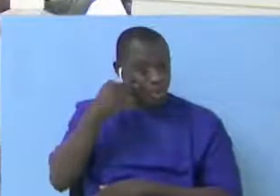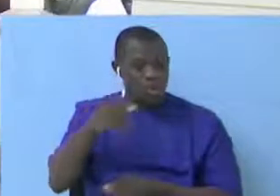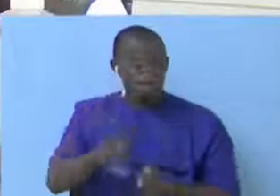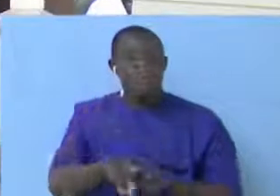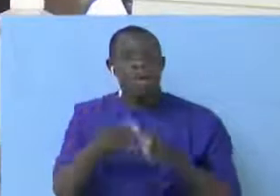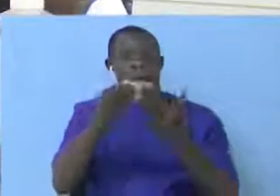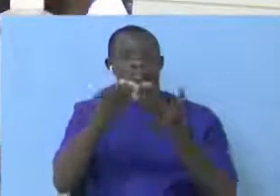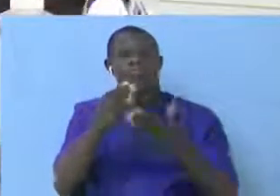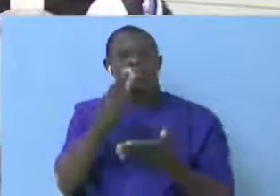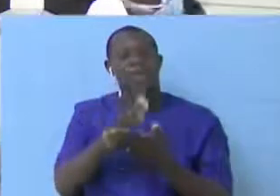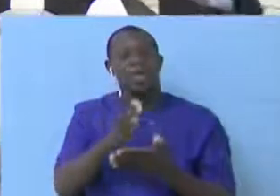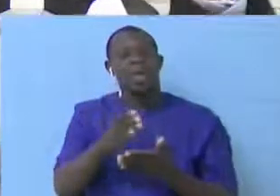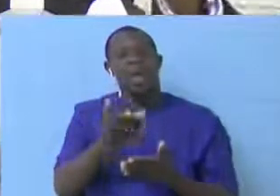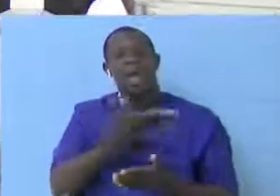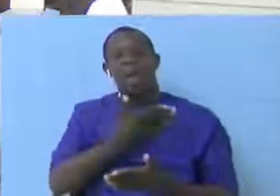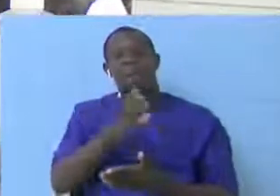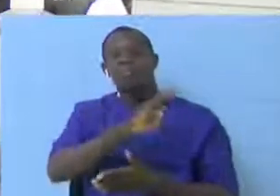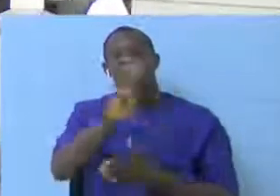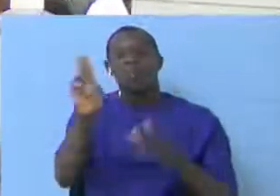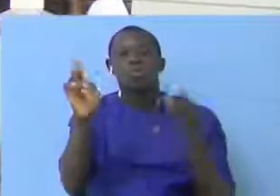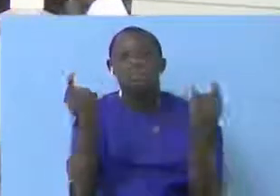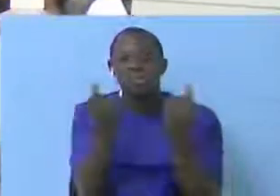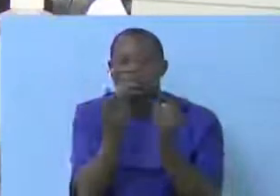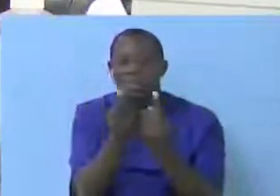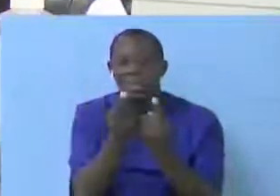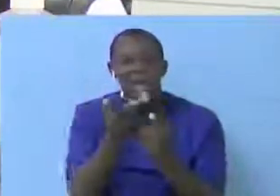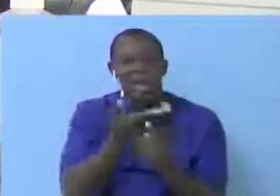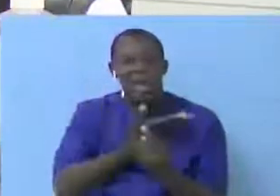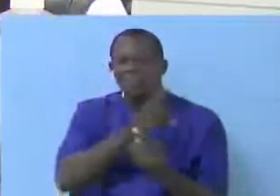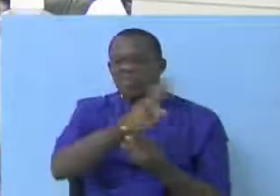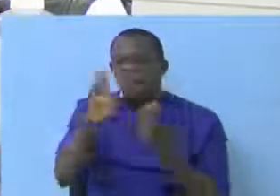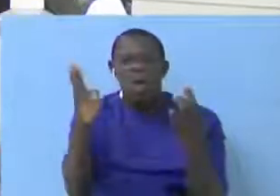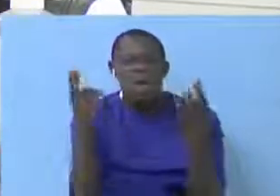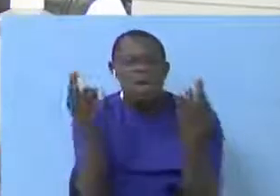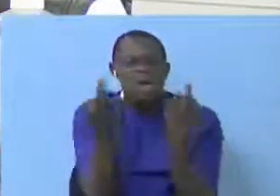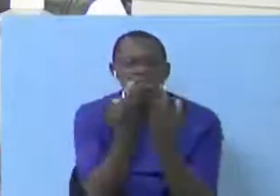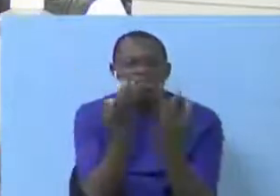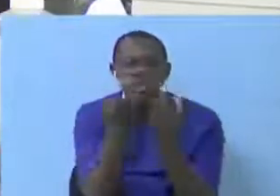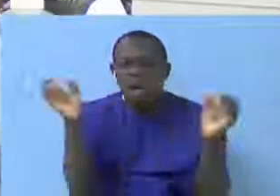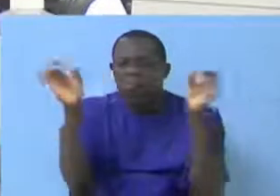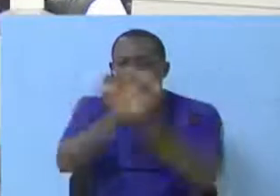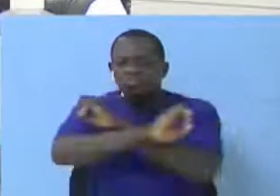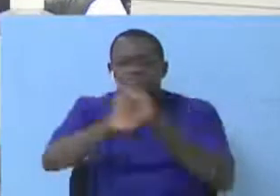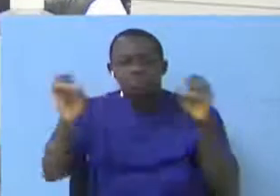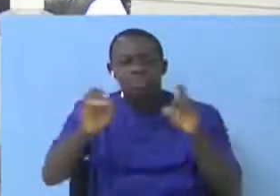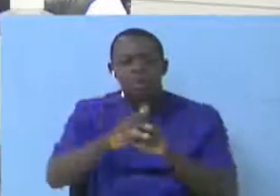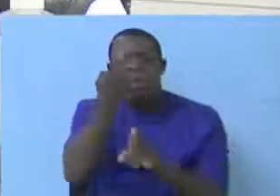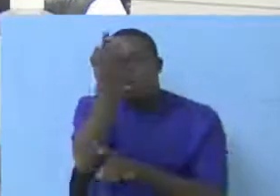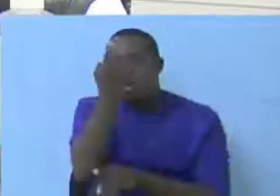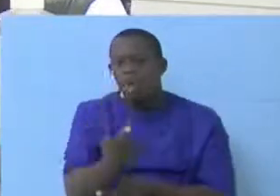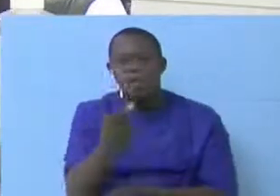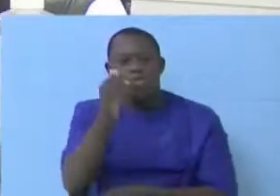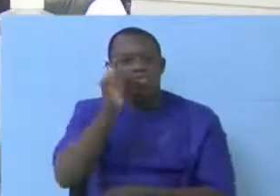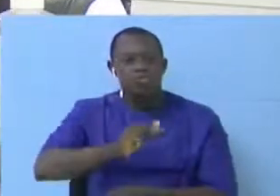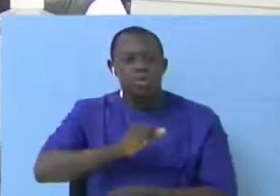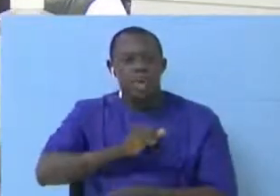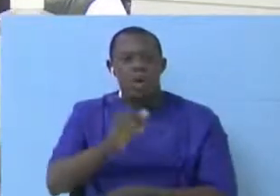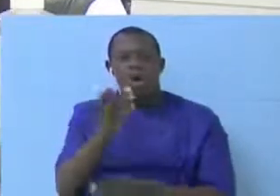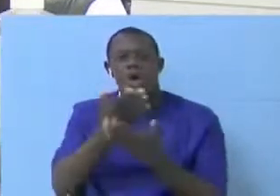given the fact that we have no equipment, we have no resources, we have nothing, we only use our common senses. Under